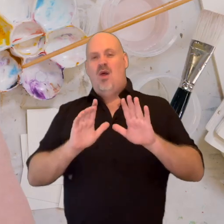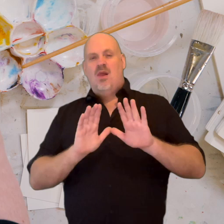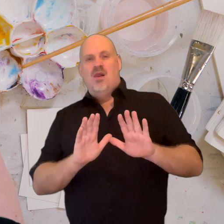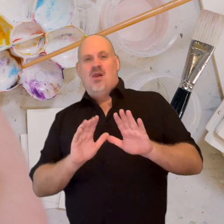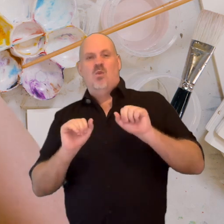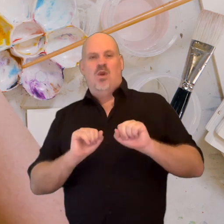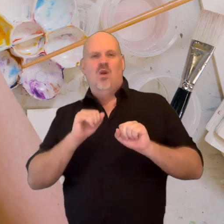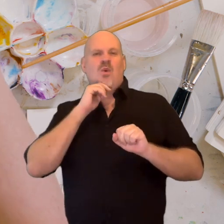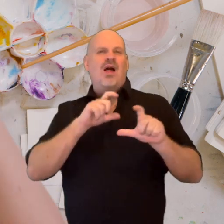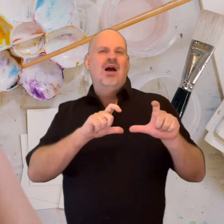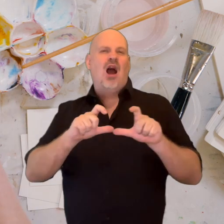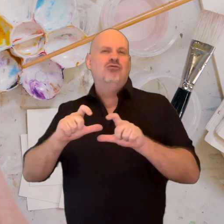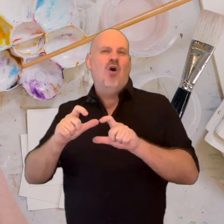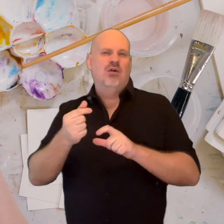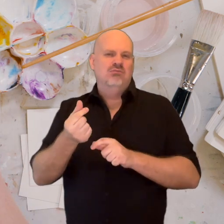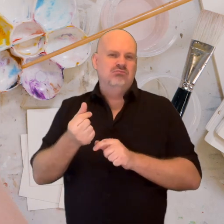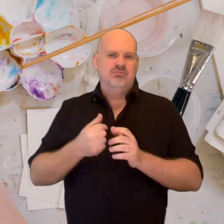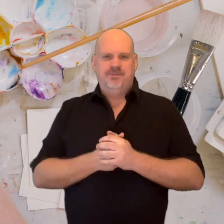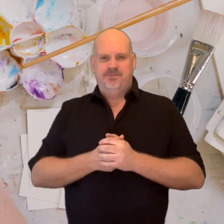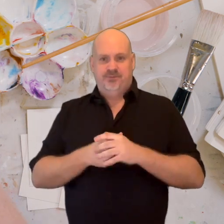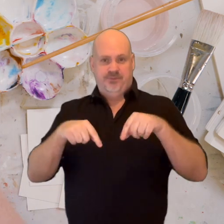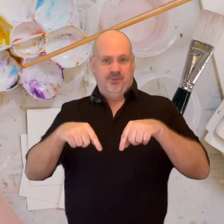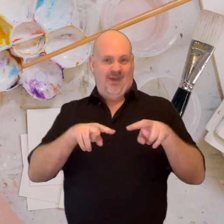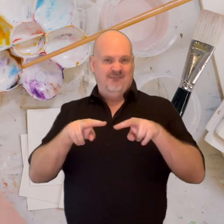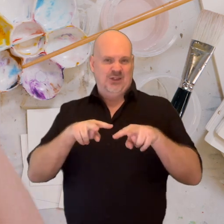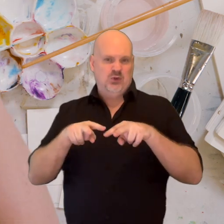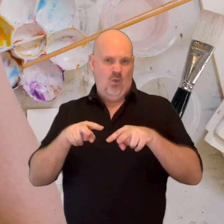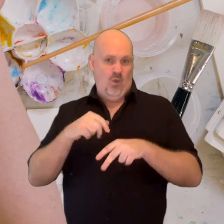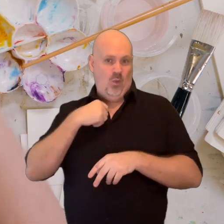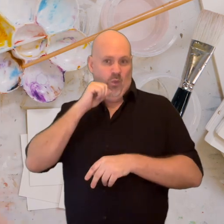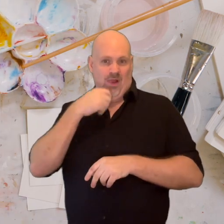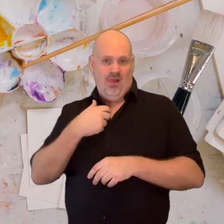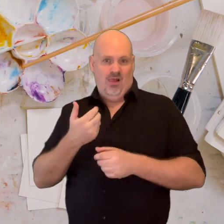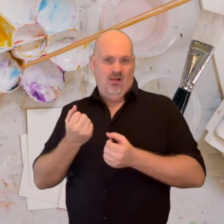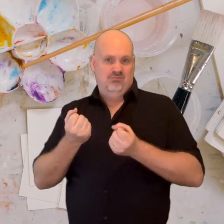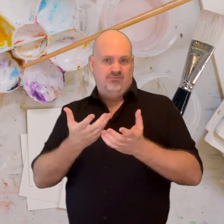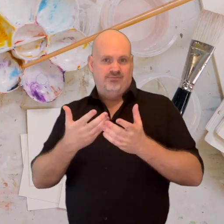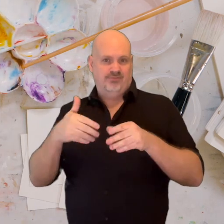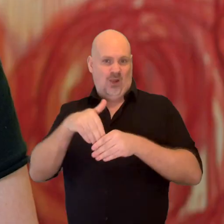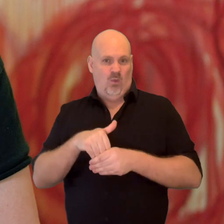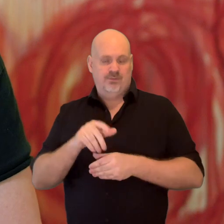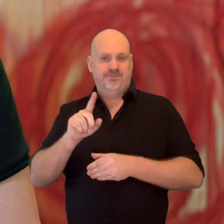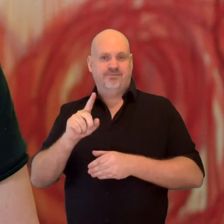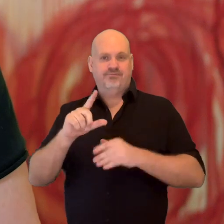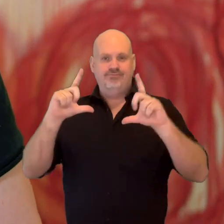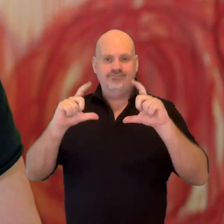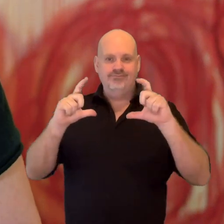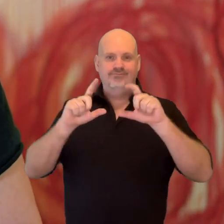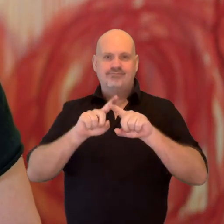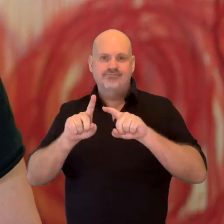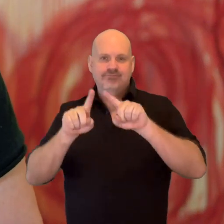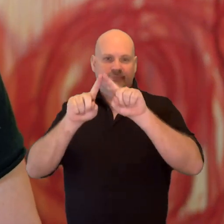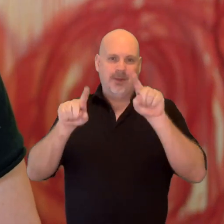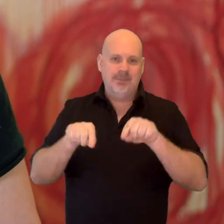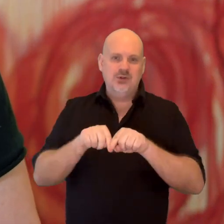and we'll carry on in a few moments. Along with this video, I'm also going to provide some stills which you can find